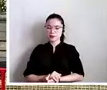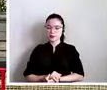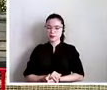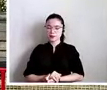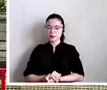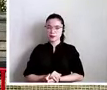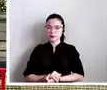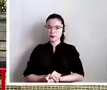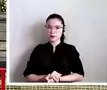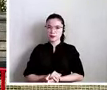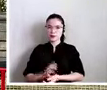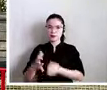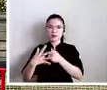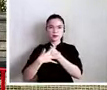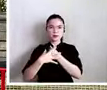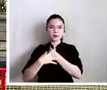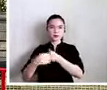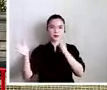Alleluia,